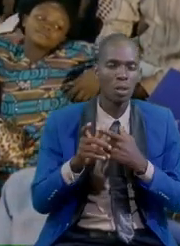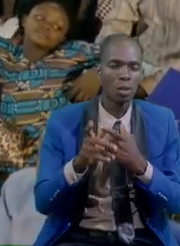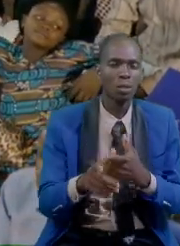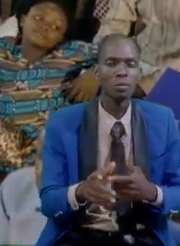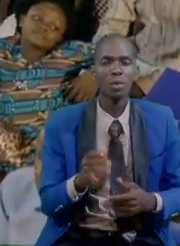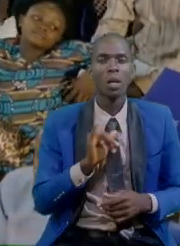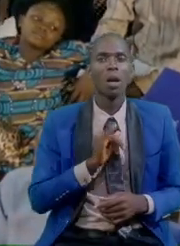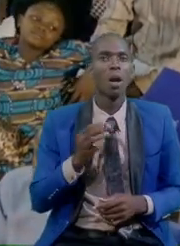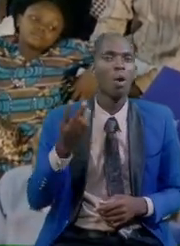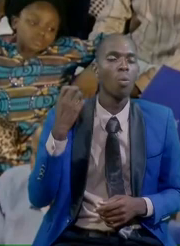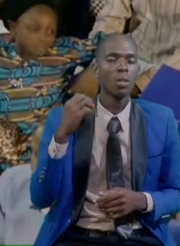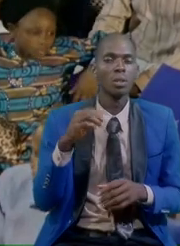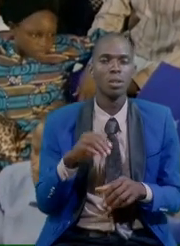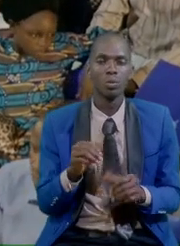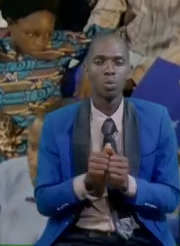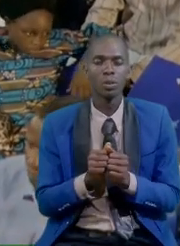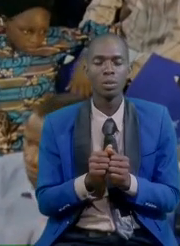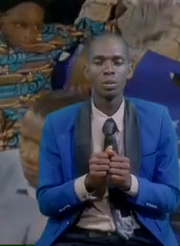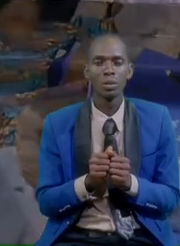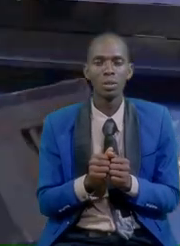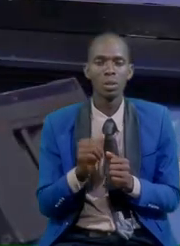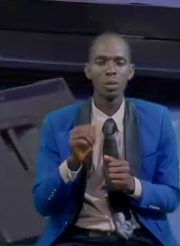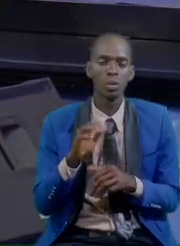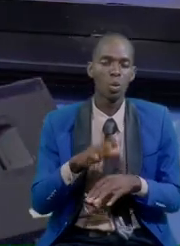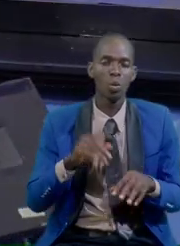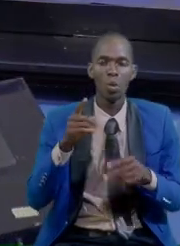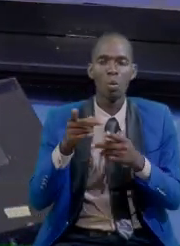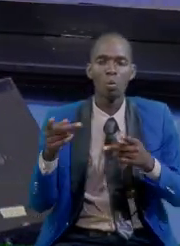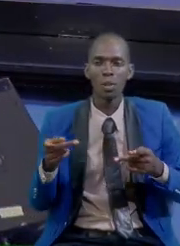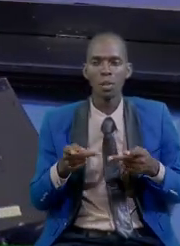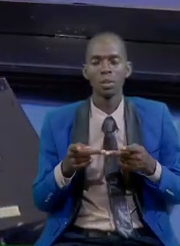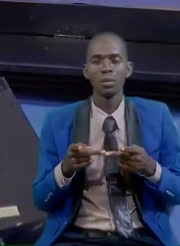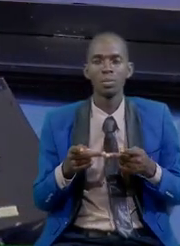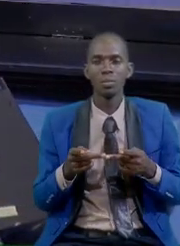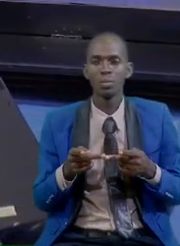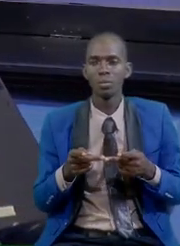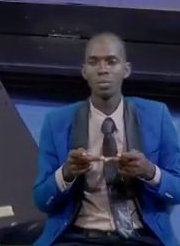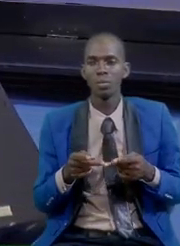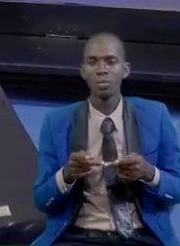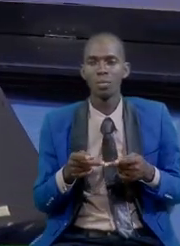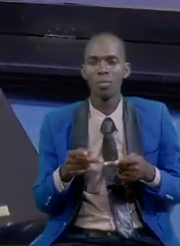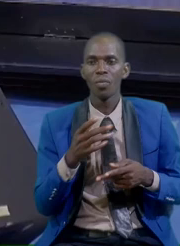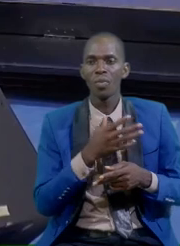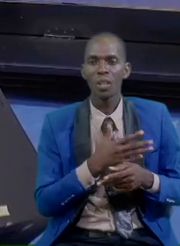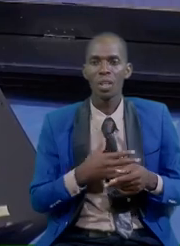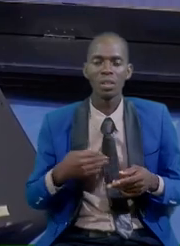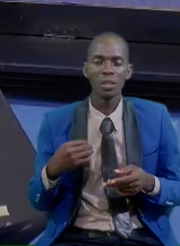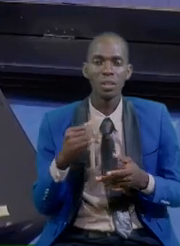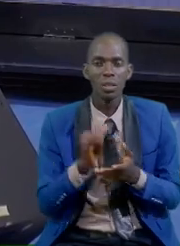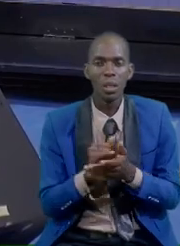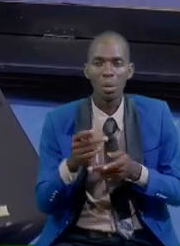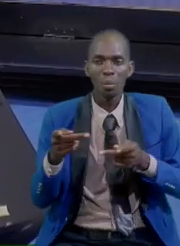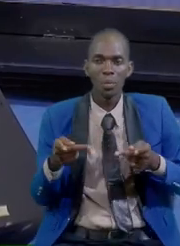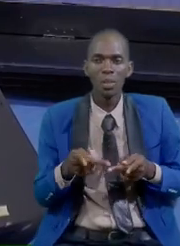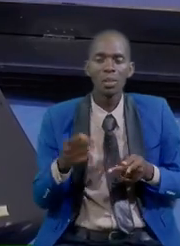seeing we used to call the place the country Zaire, and it's the Democratic Republic